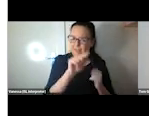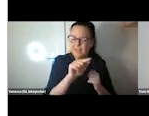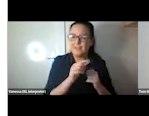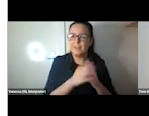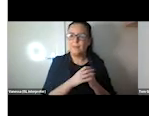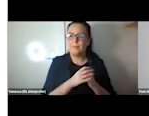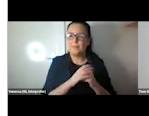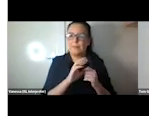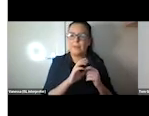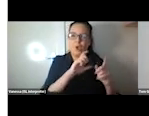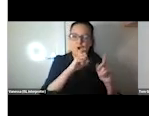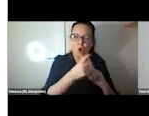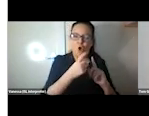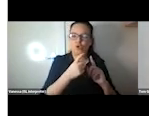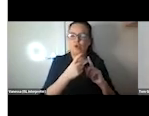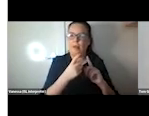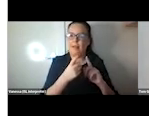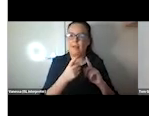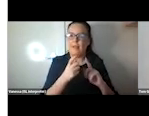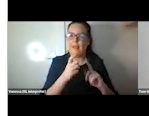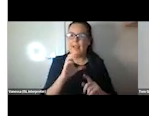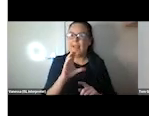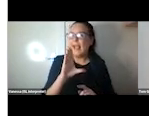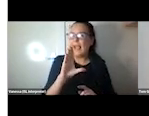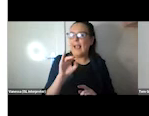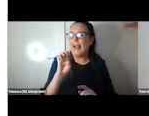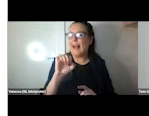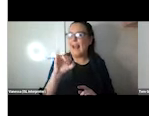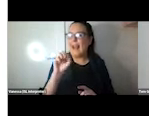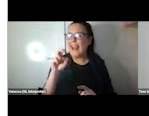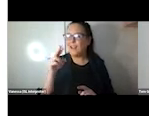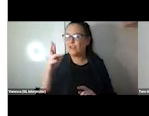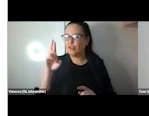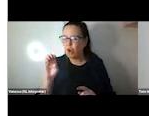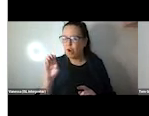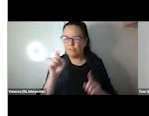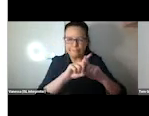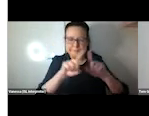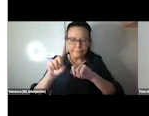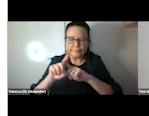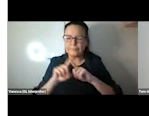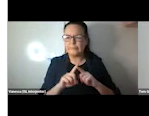administrative, outdoor leisure areas, transport facilities, and so on. So a very comprehensive document.